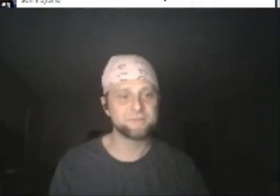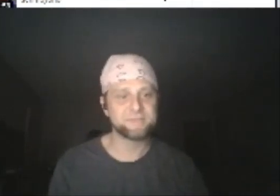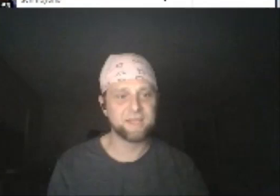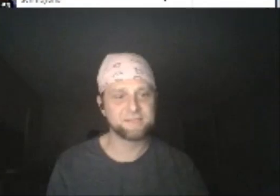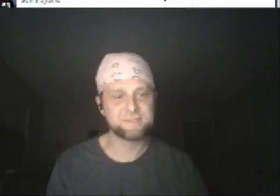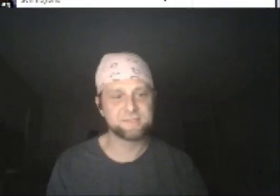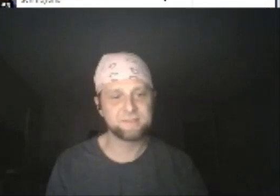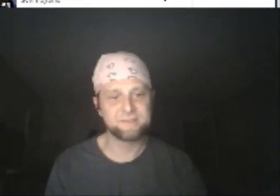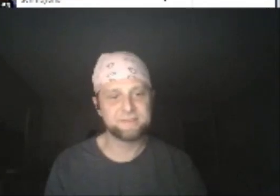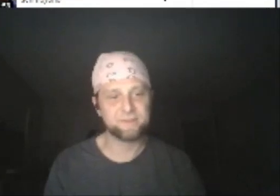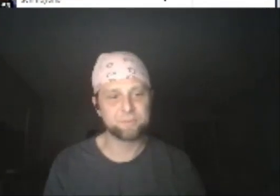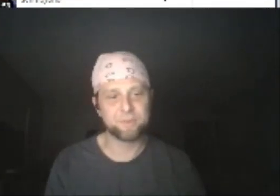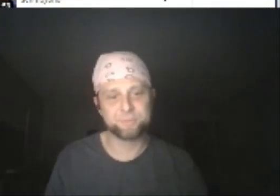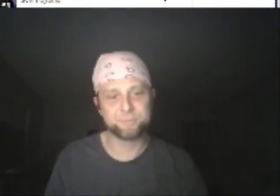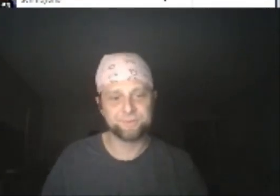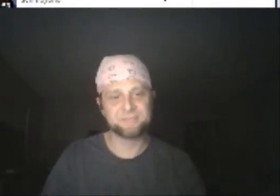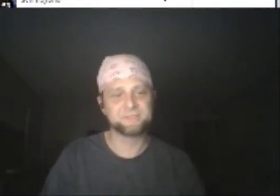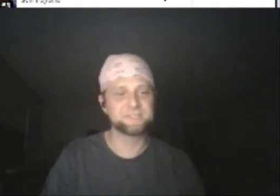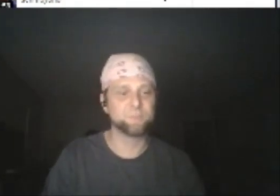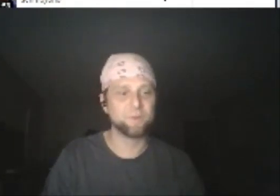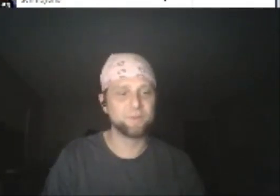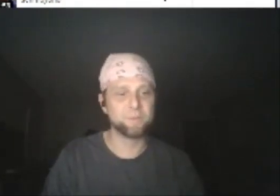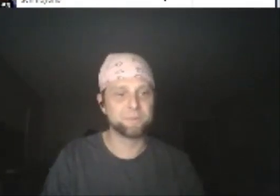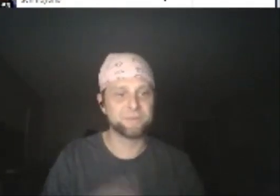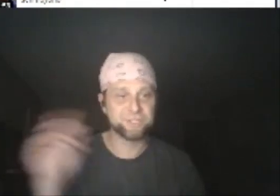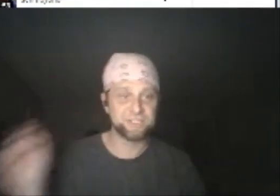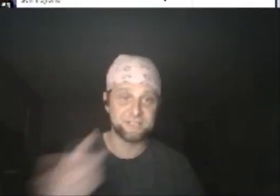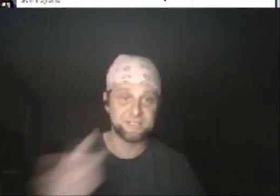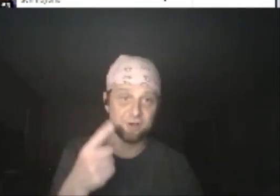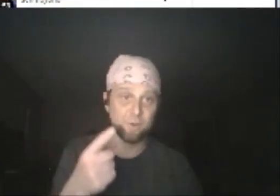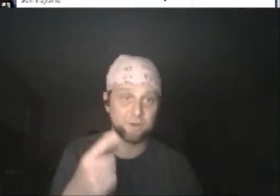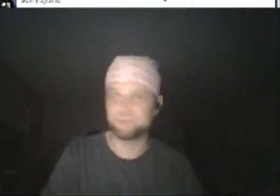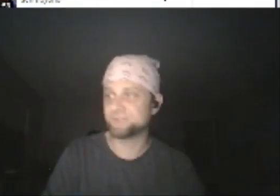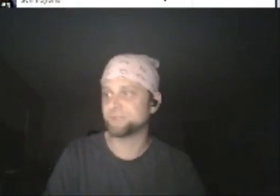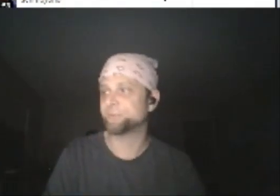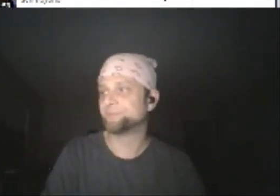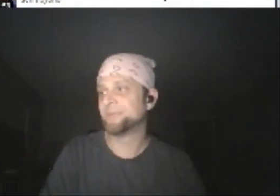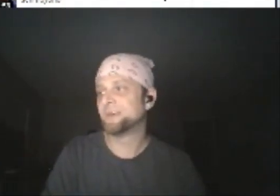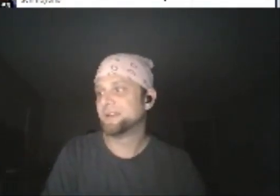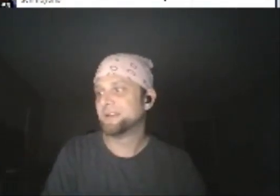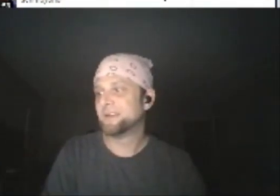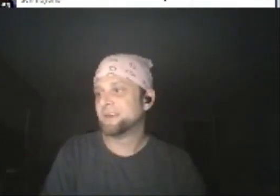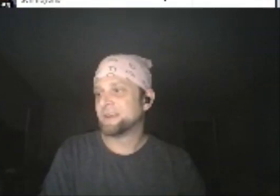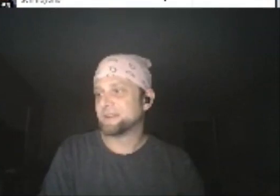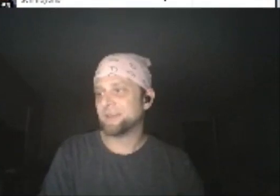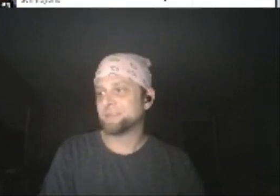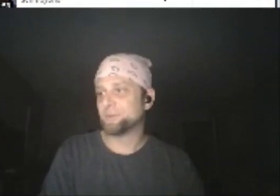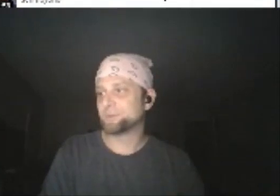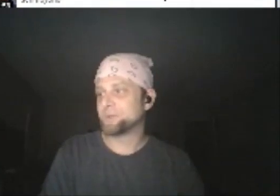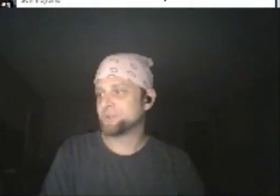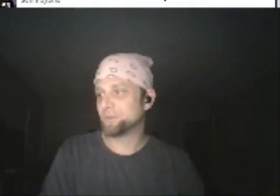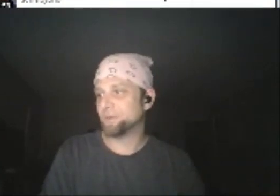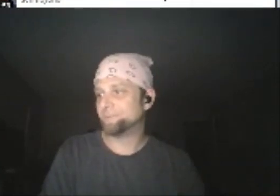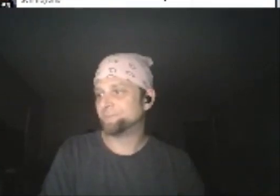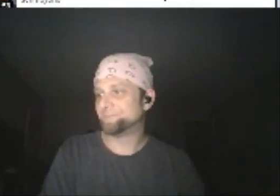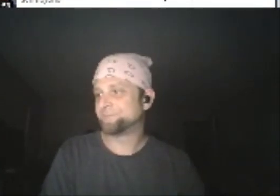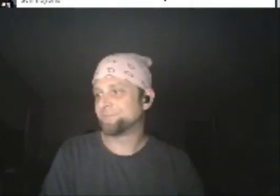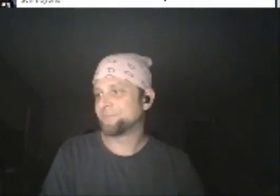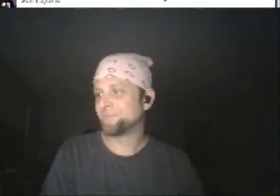Department of State, daily press briefings. This is one of the people that she sends her questions to. Not the most recent